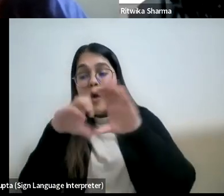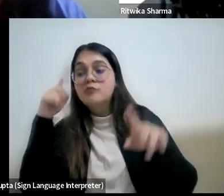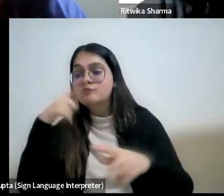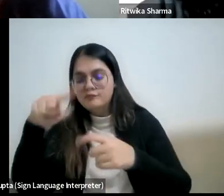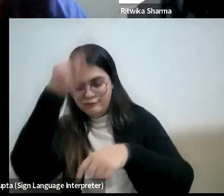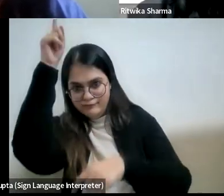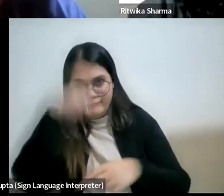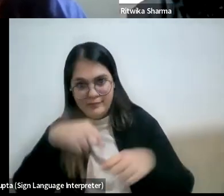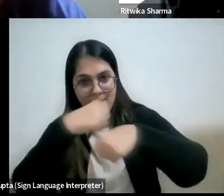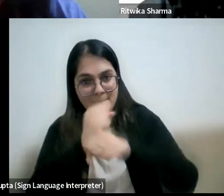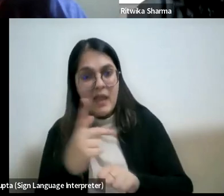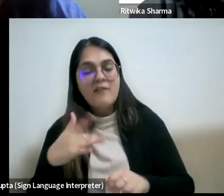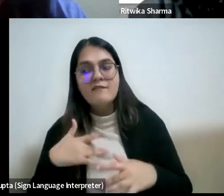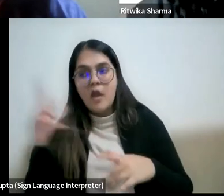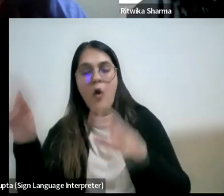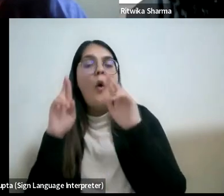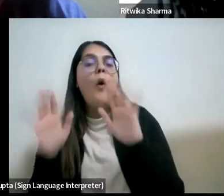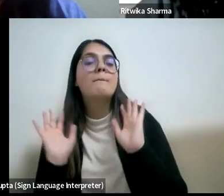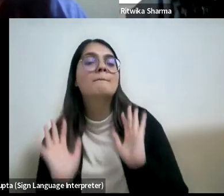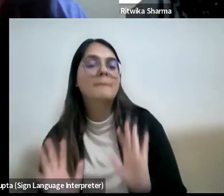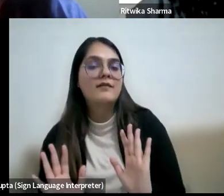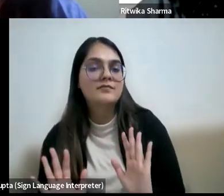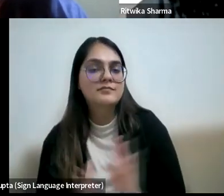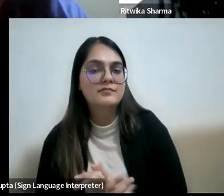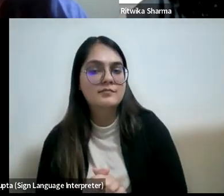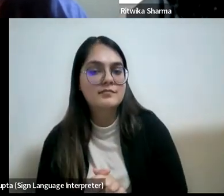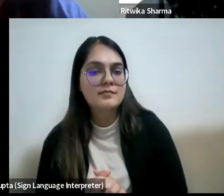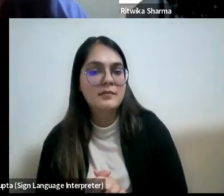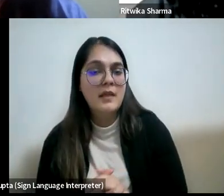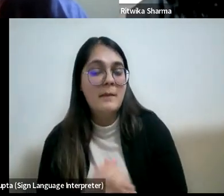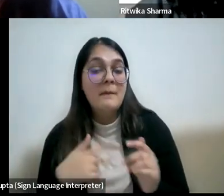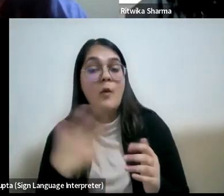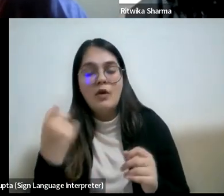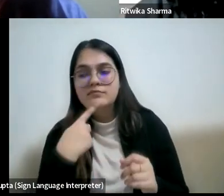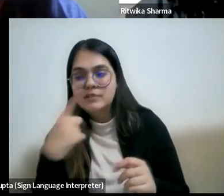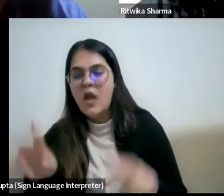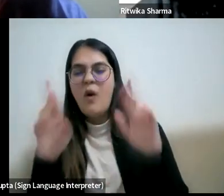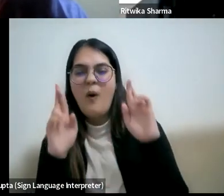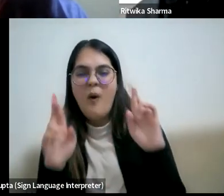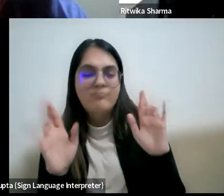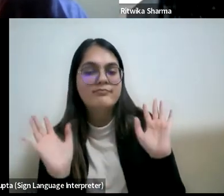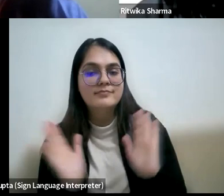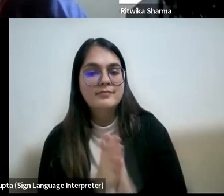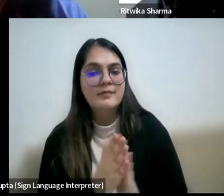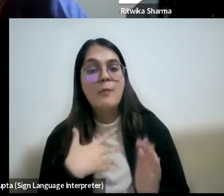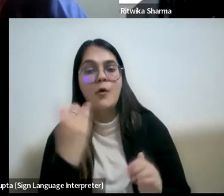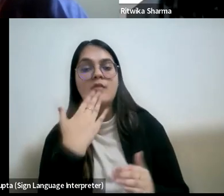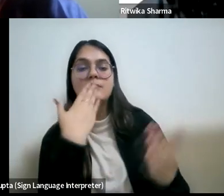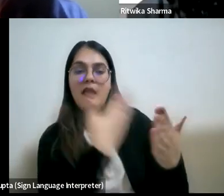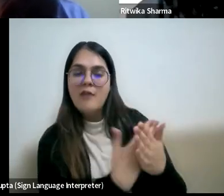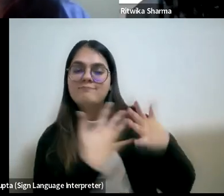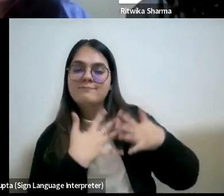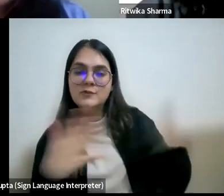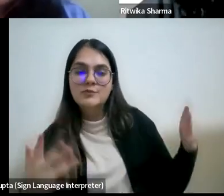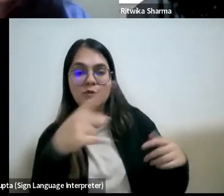So, nonetheless, Afreen, I think that is a rather hopeful thought to part with. Thank you very much. Thanks very much, Afreen,